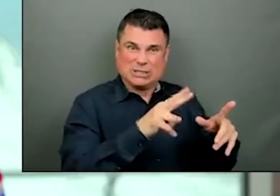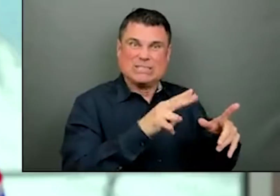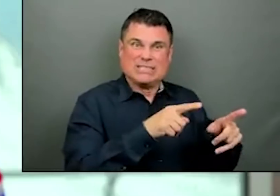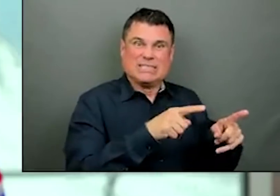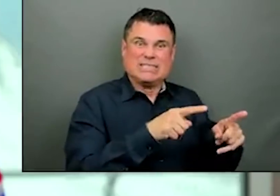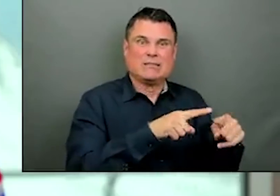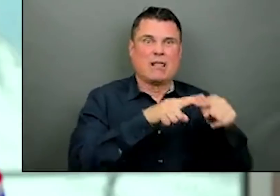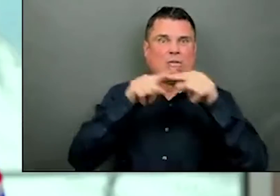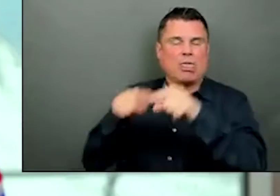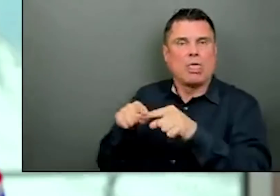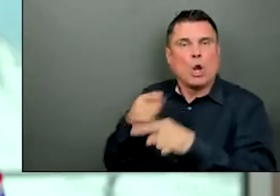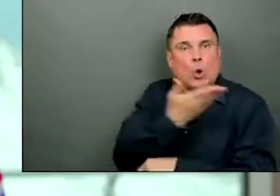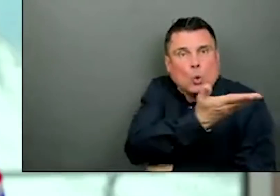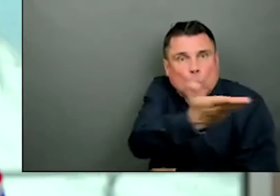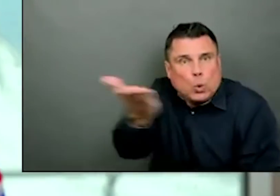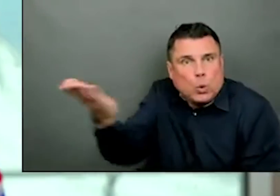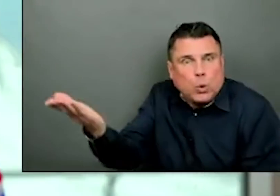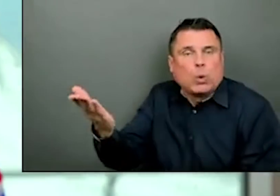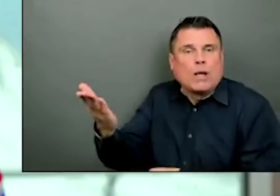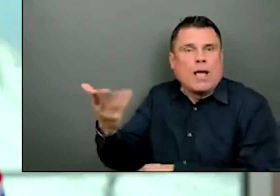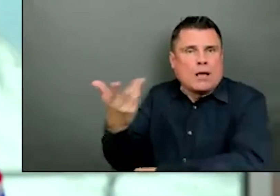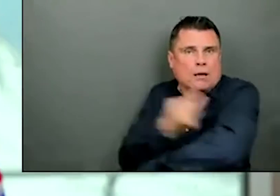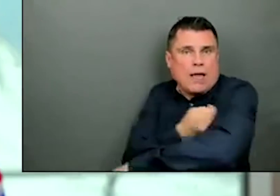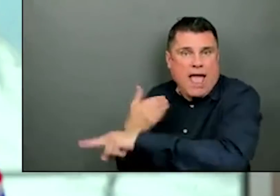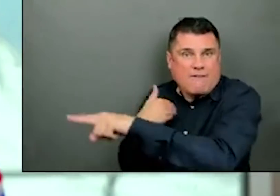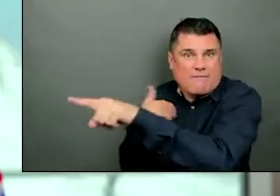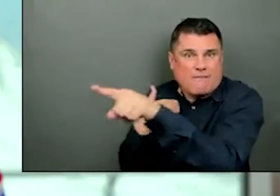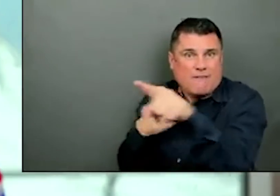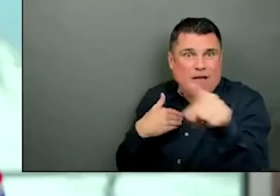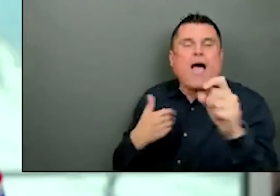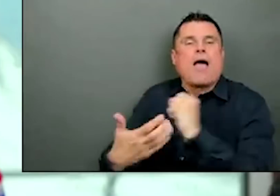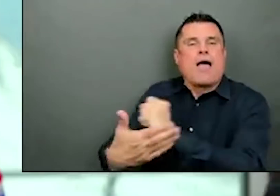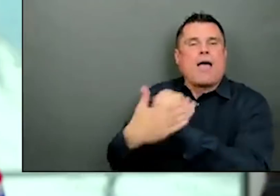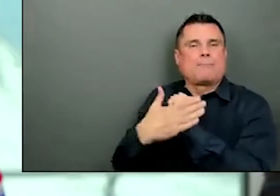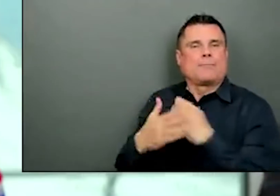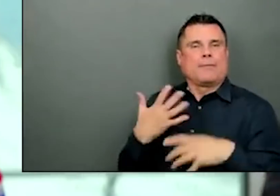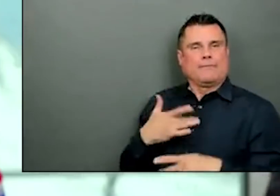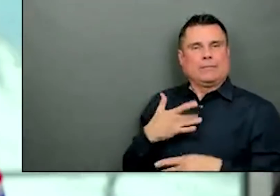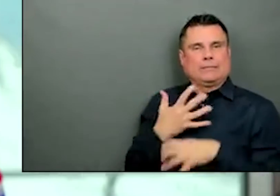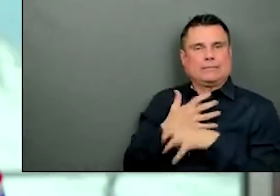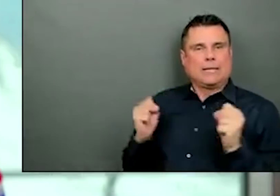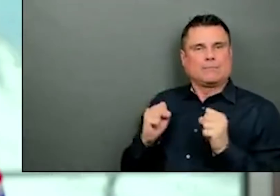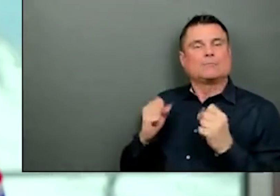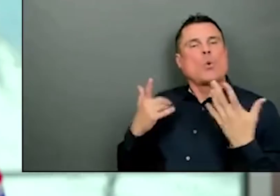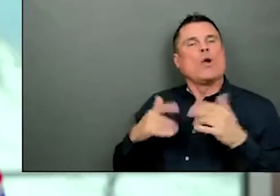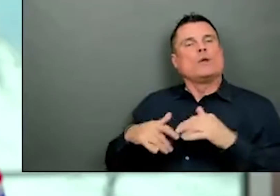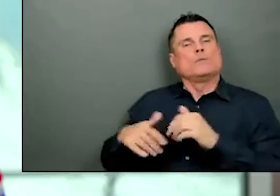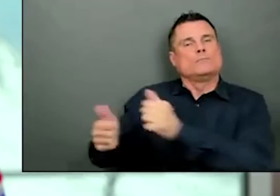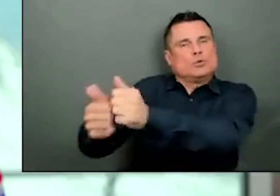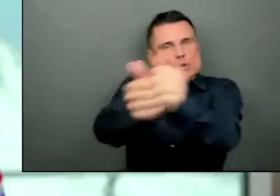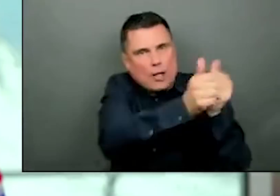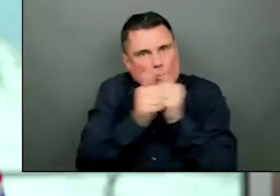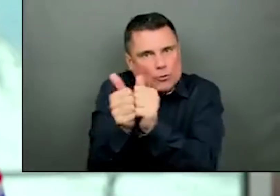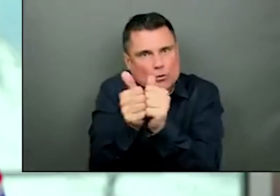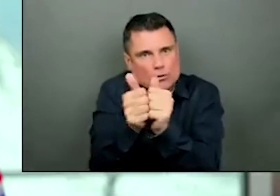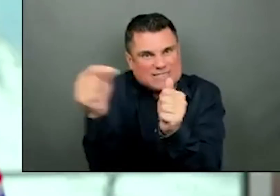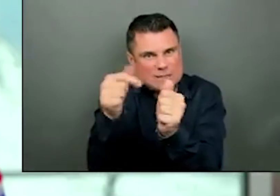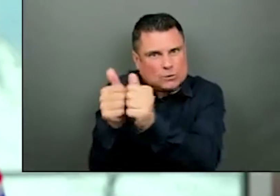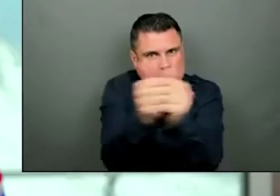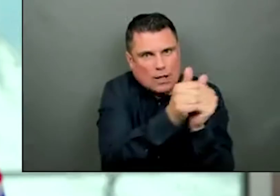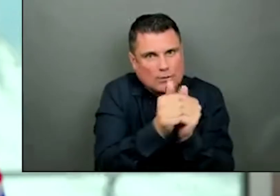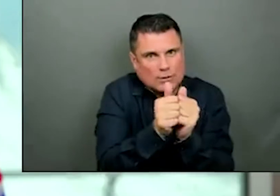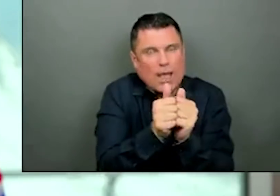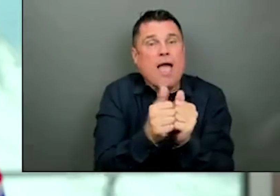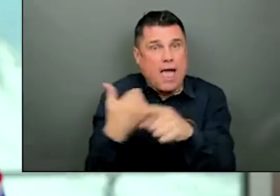population. One of the other questions I receive a lot is about how come we're immunizing healthcare workers and we're